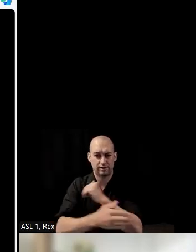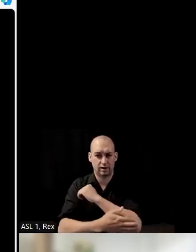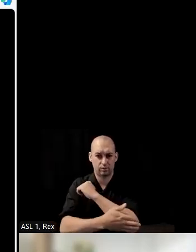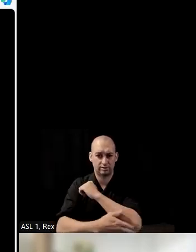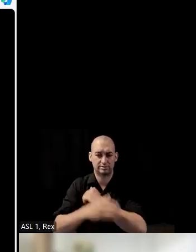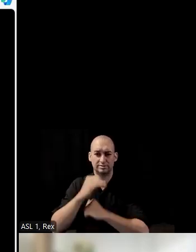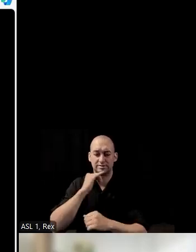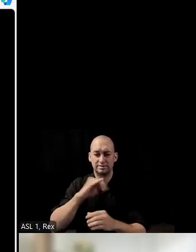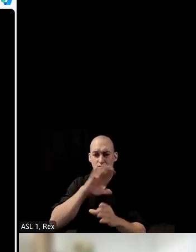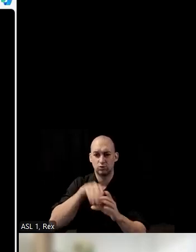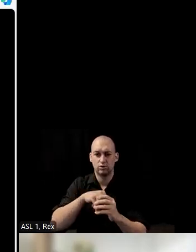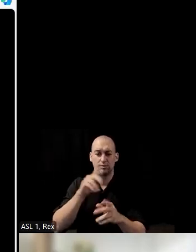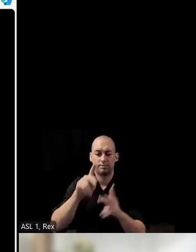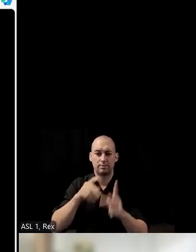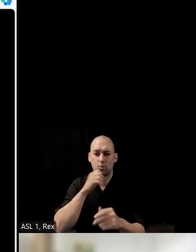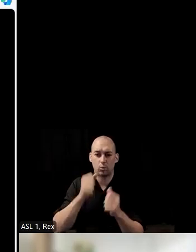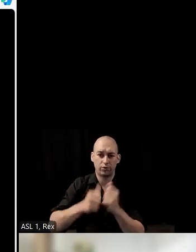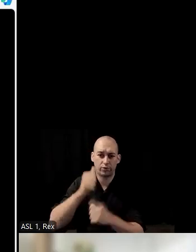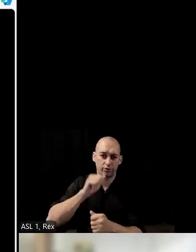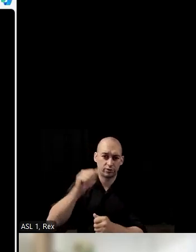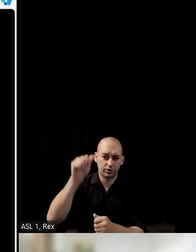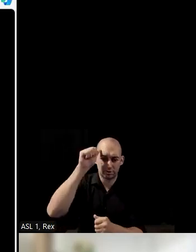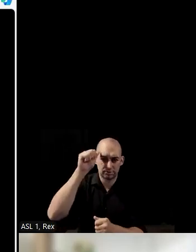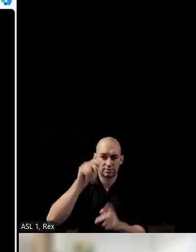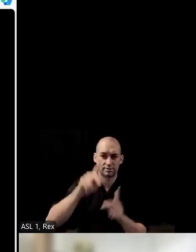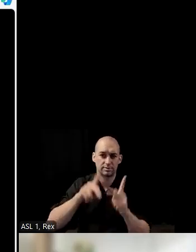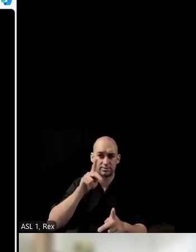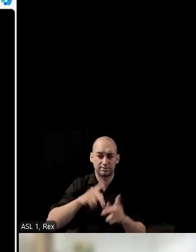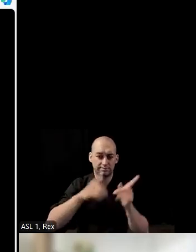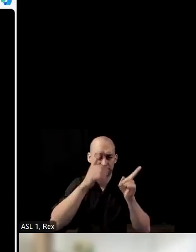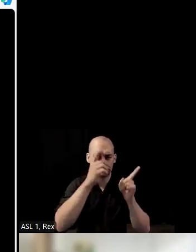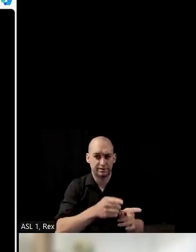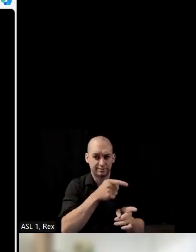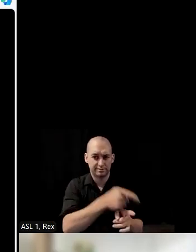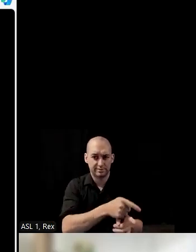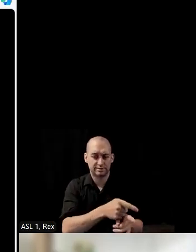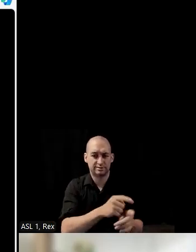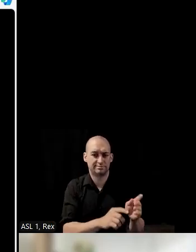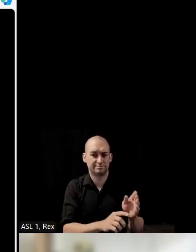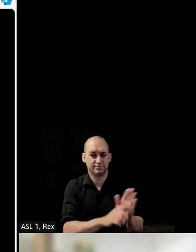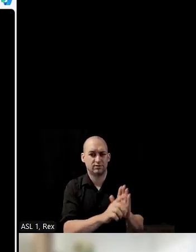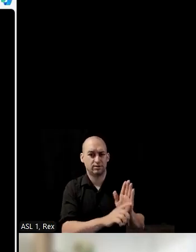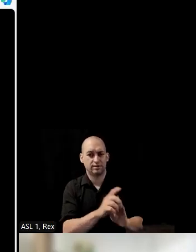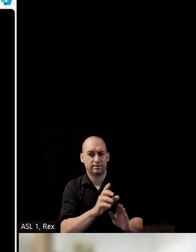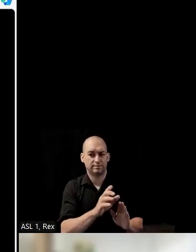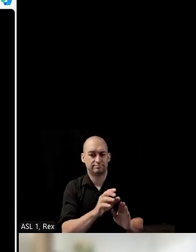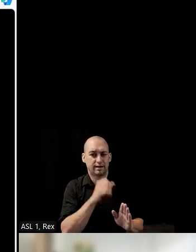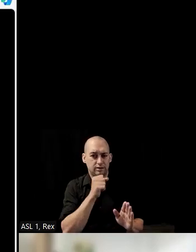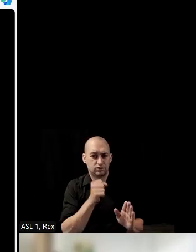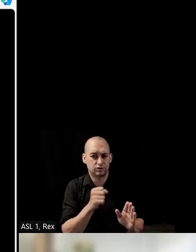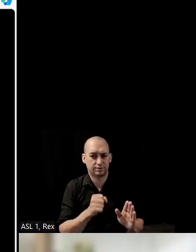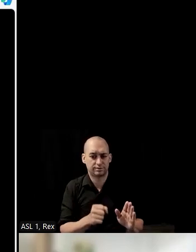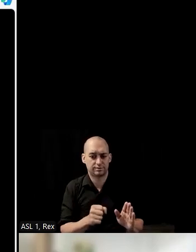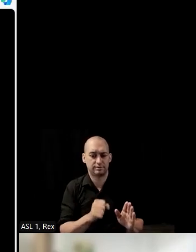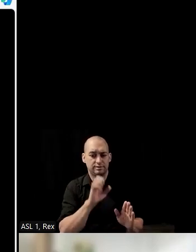with disabilities through designated or developing aging and disability resource connection, ADRC programs.